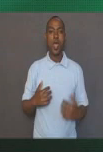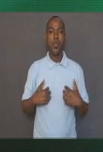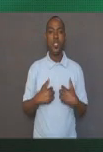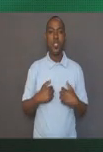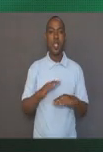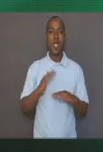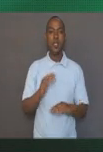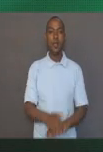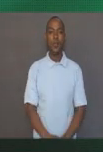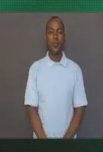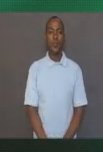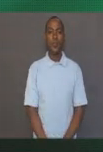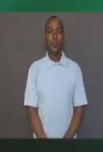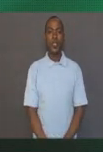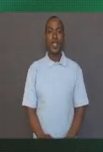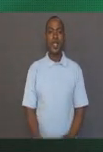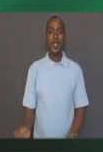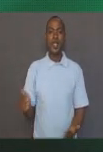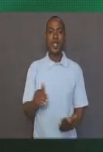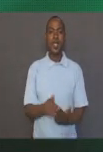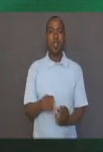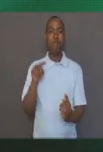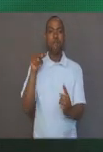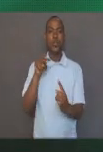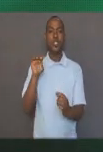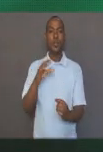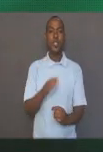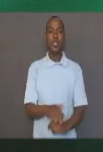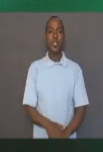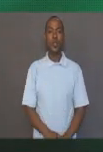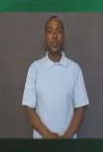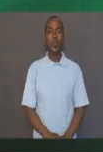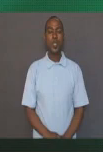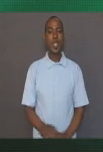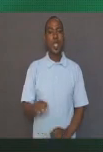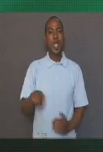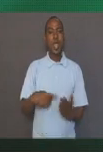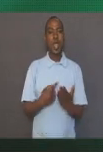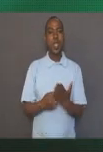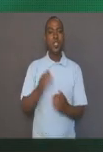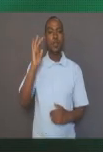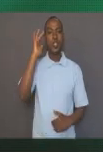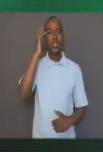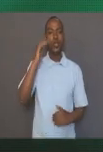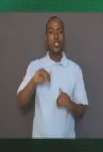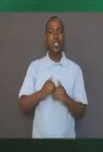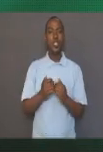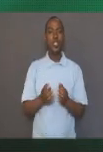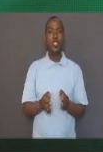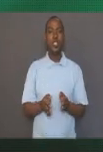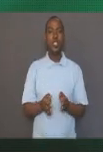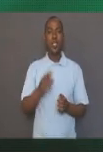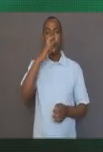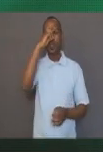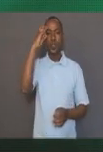animals. It also focuses on how the diseases are caused and